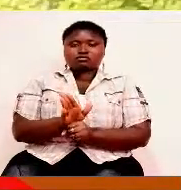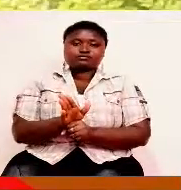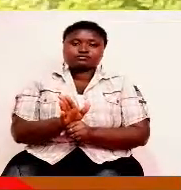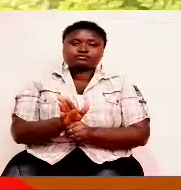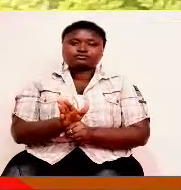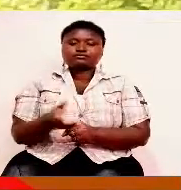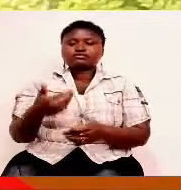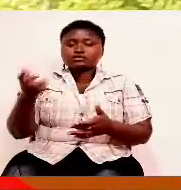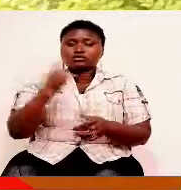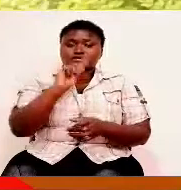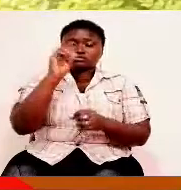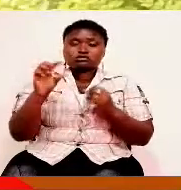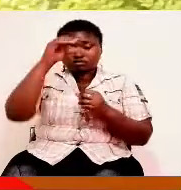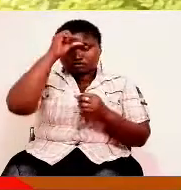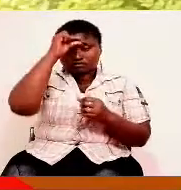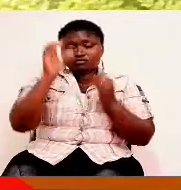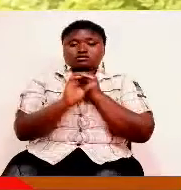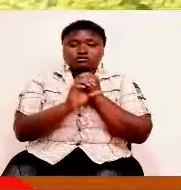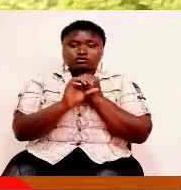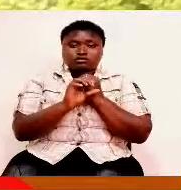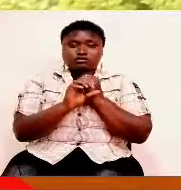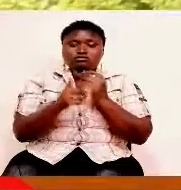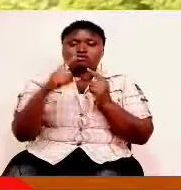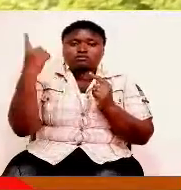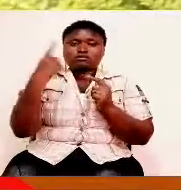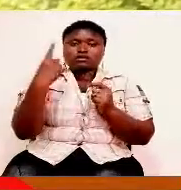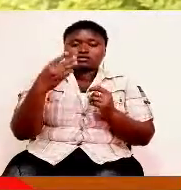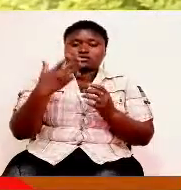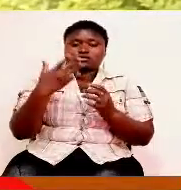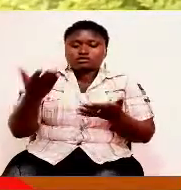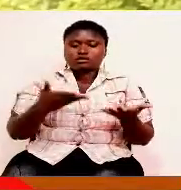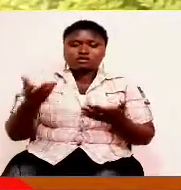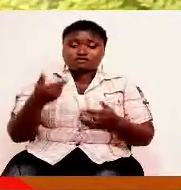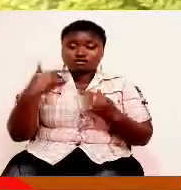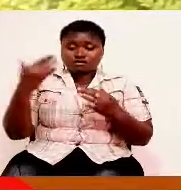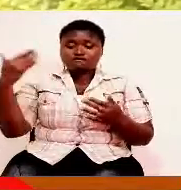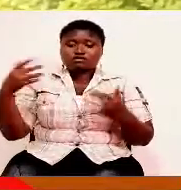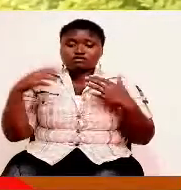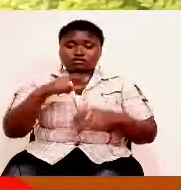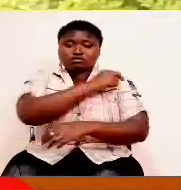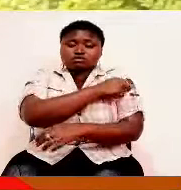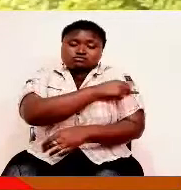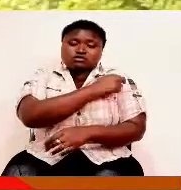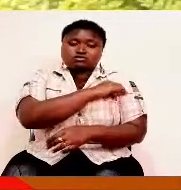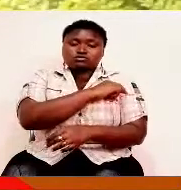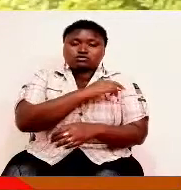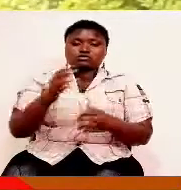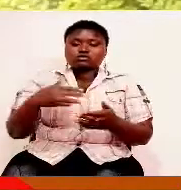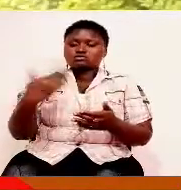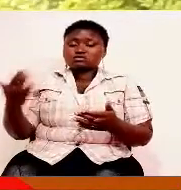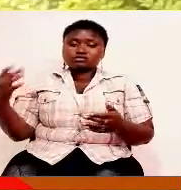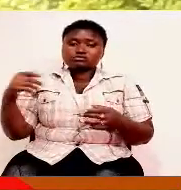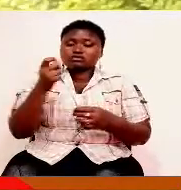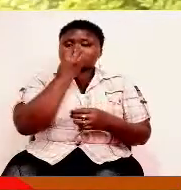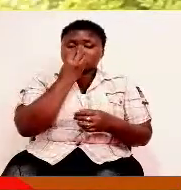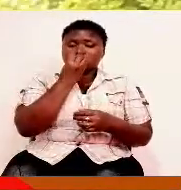county government, one, to ensure that the basic infrastructure in our hospital is there and also the basic drugs. Because